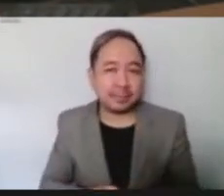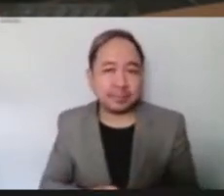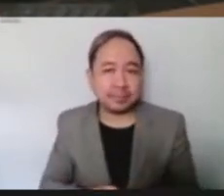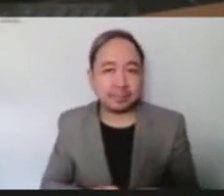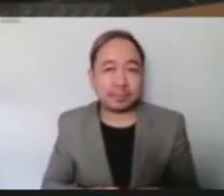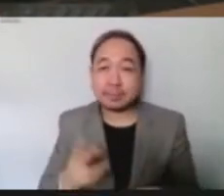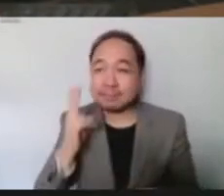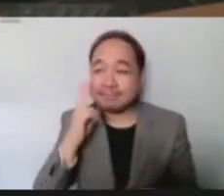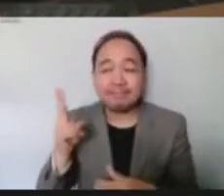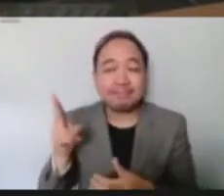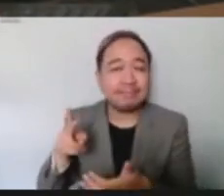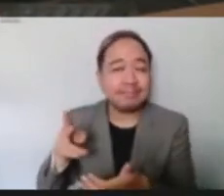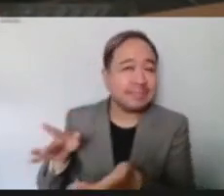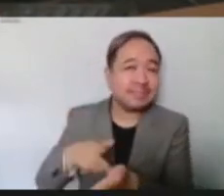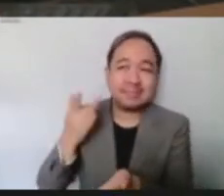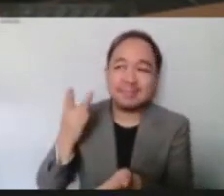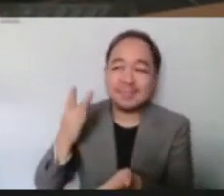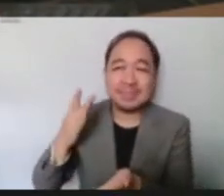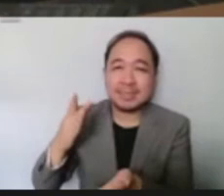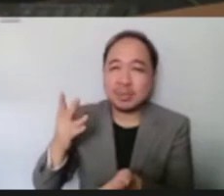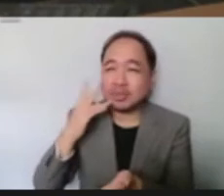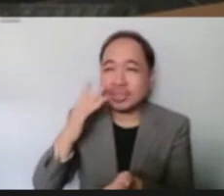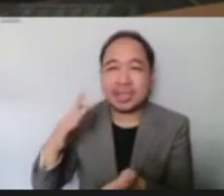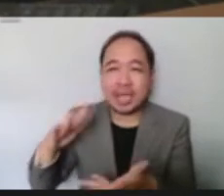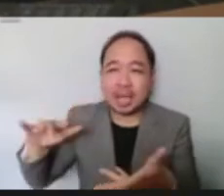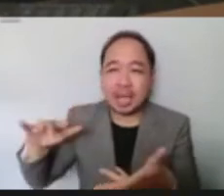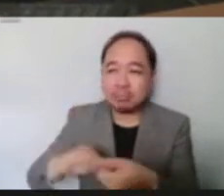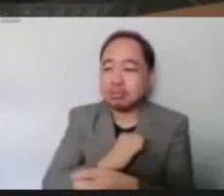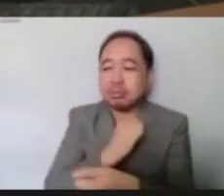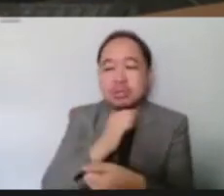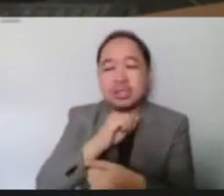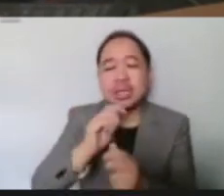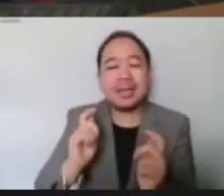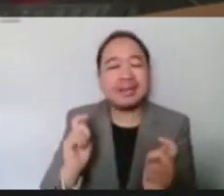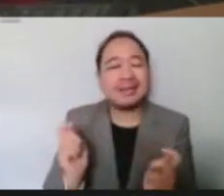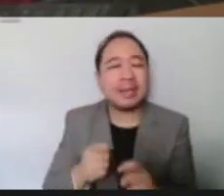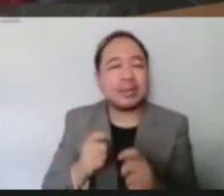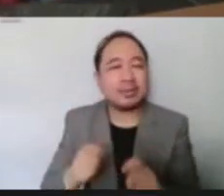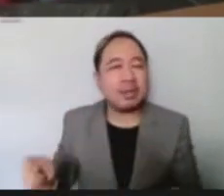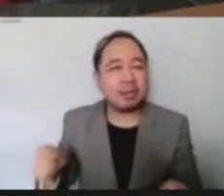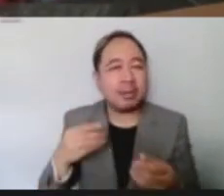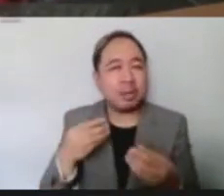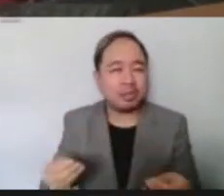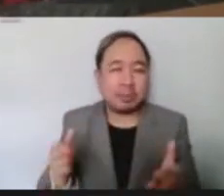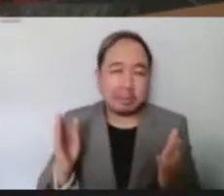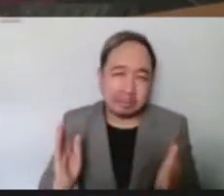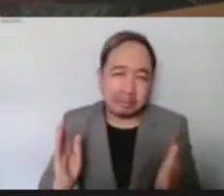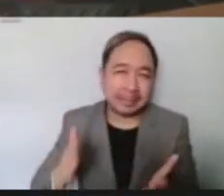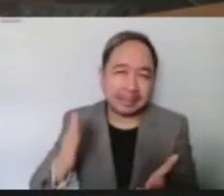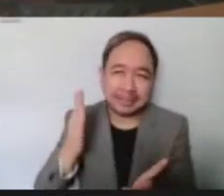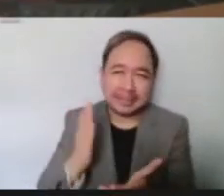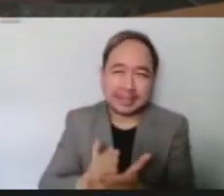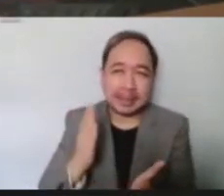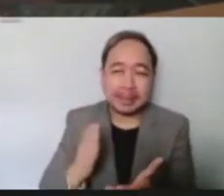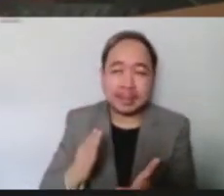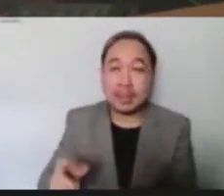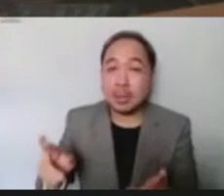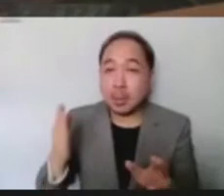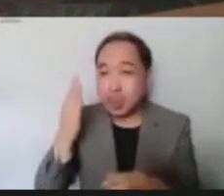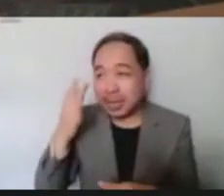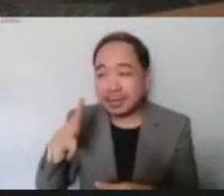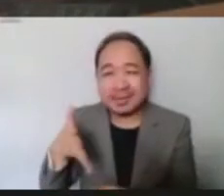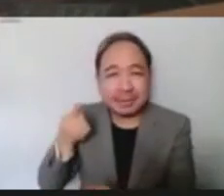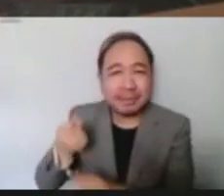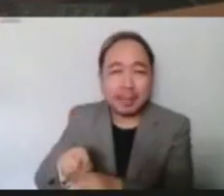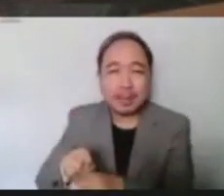and exploitation of Natural Resources in the name of development must be stopped because it has fueling to environmental crisis like